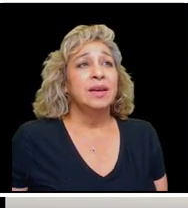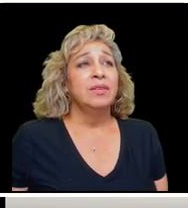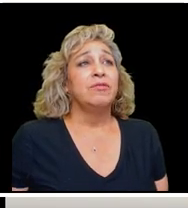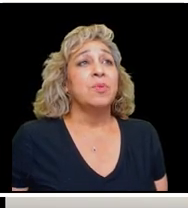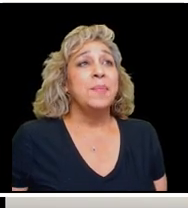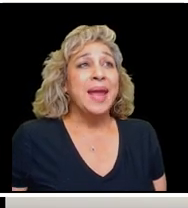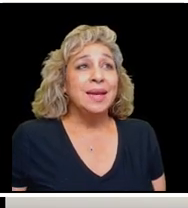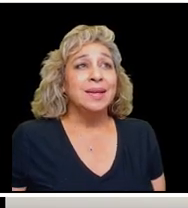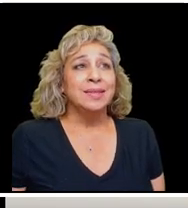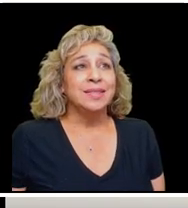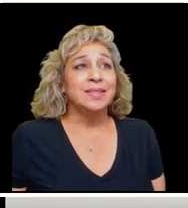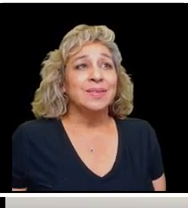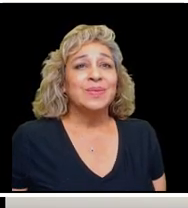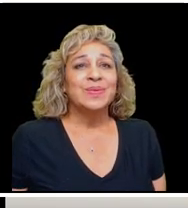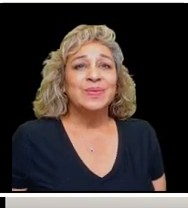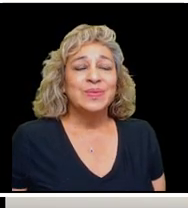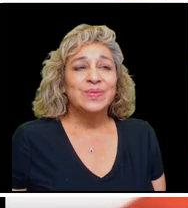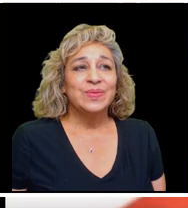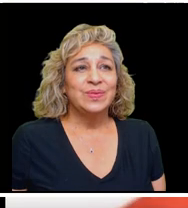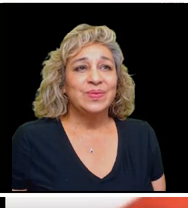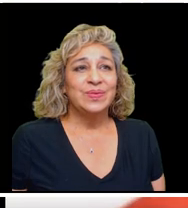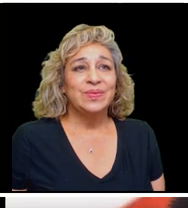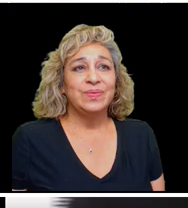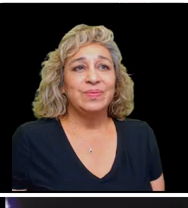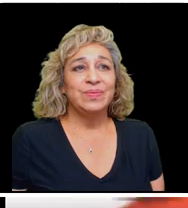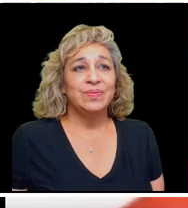for maintenance and